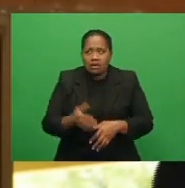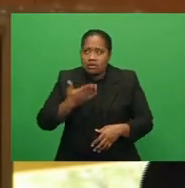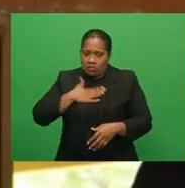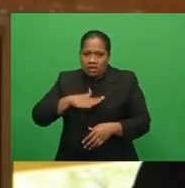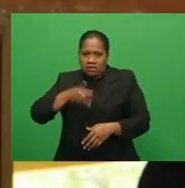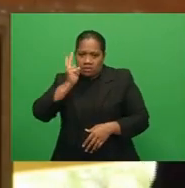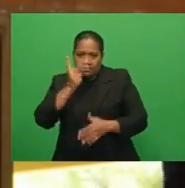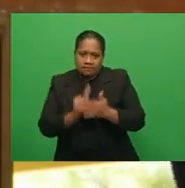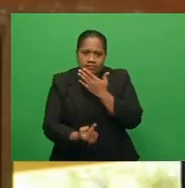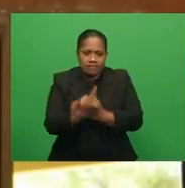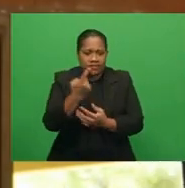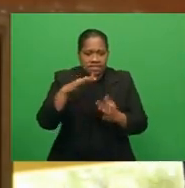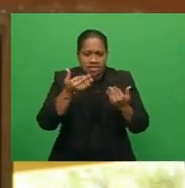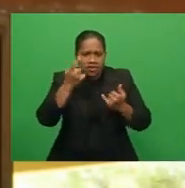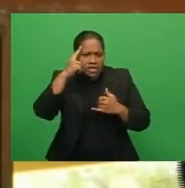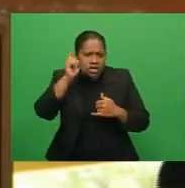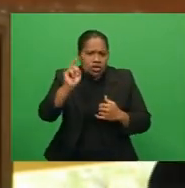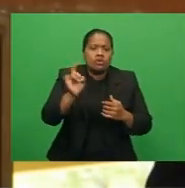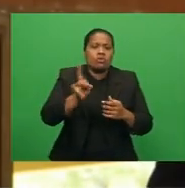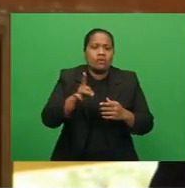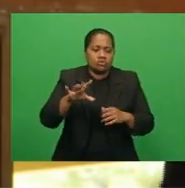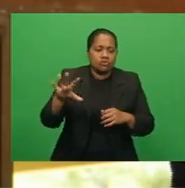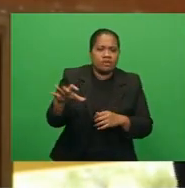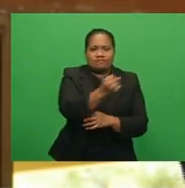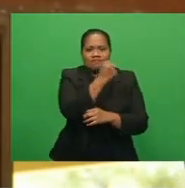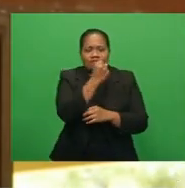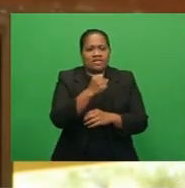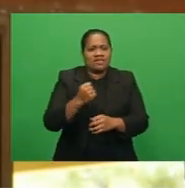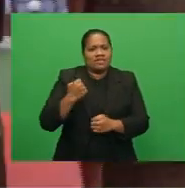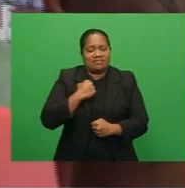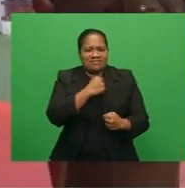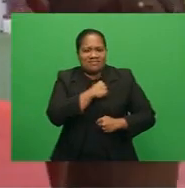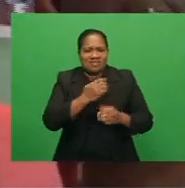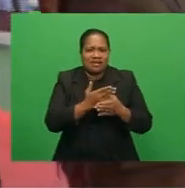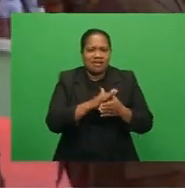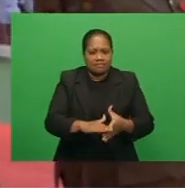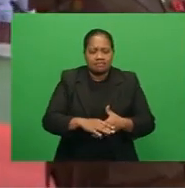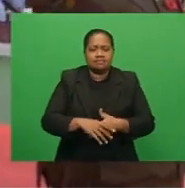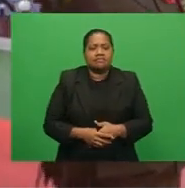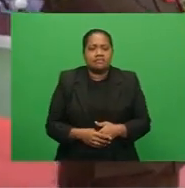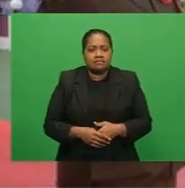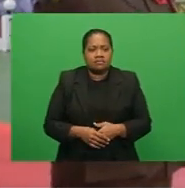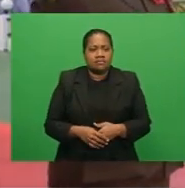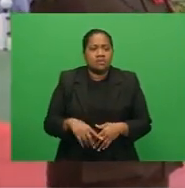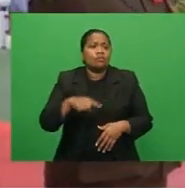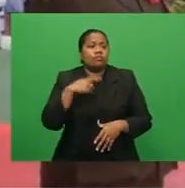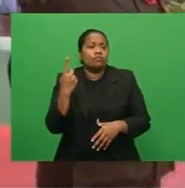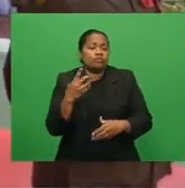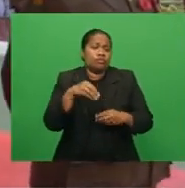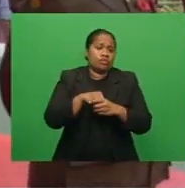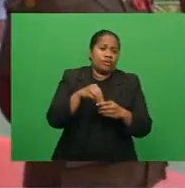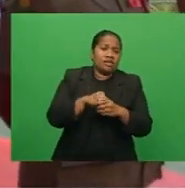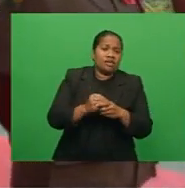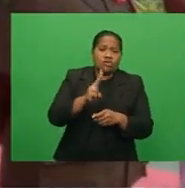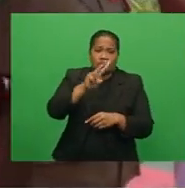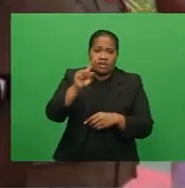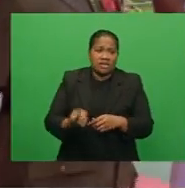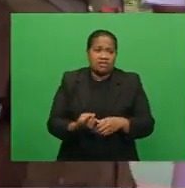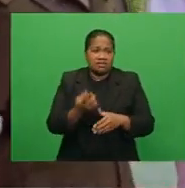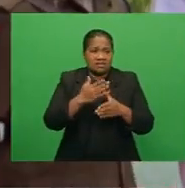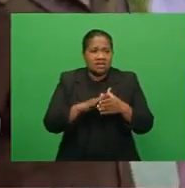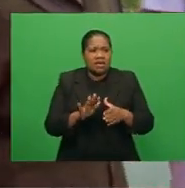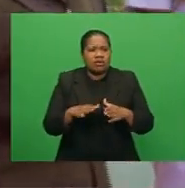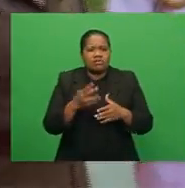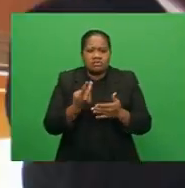are calling for taking over in the military camp. Bainimarama says those who inflicted the 2000 mutiny are still wandering around and nothing